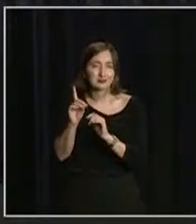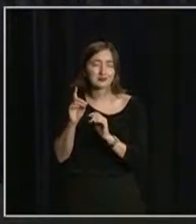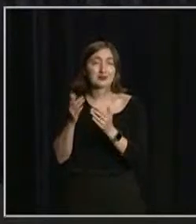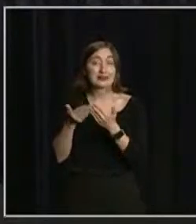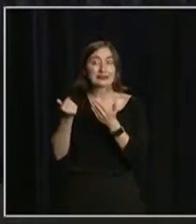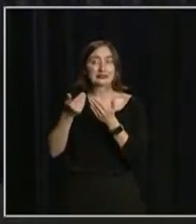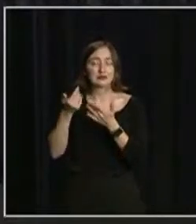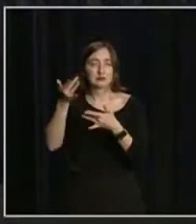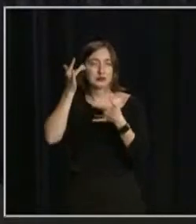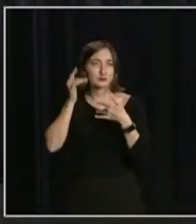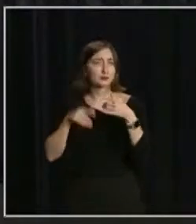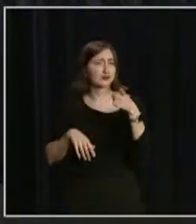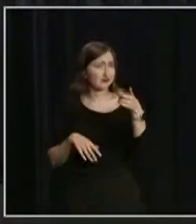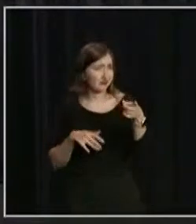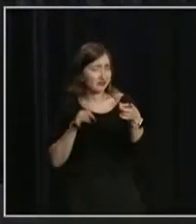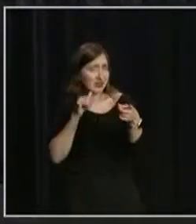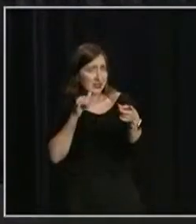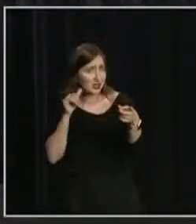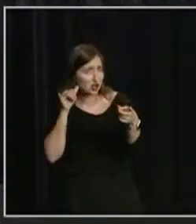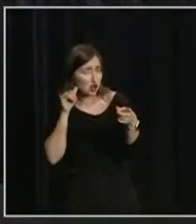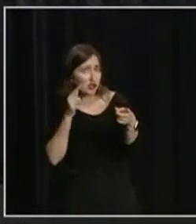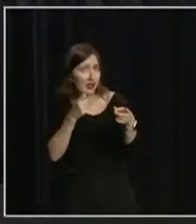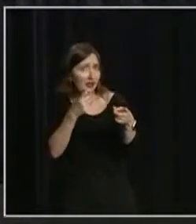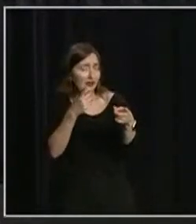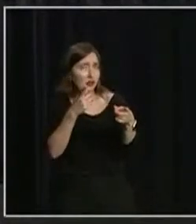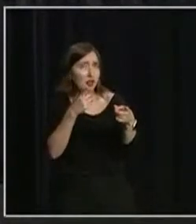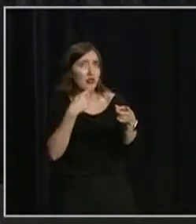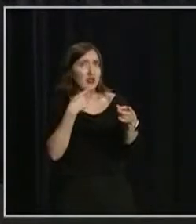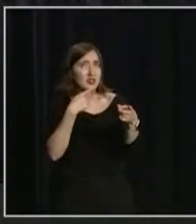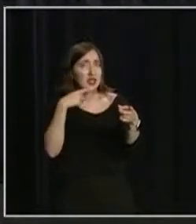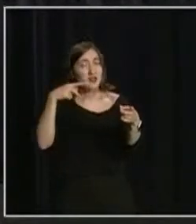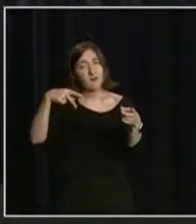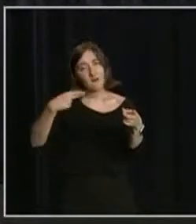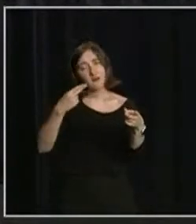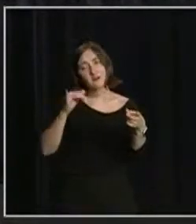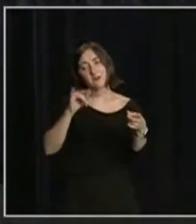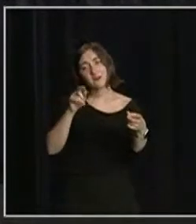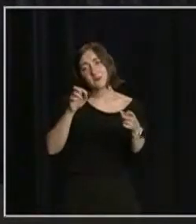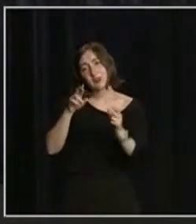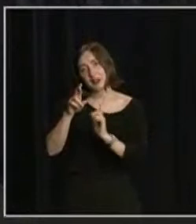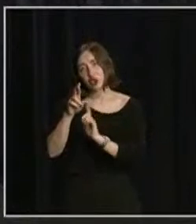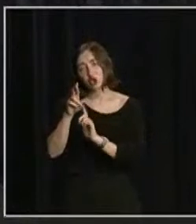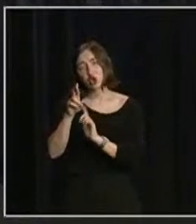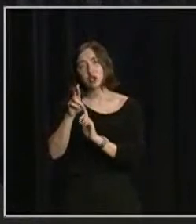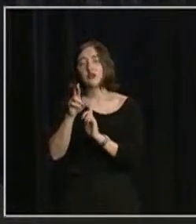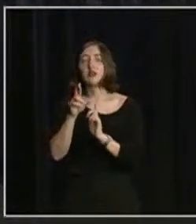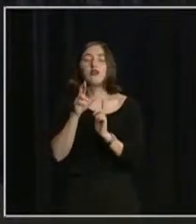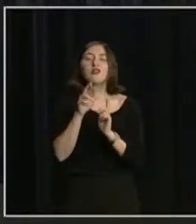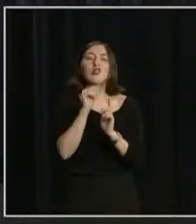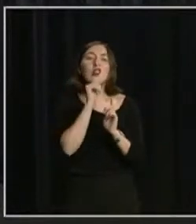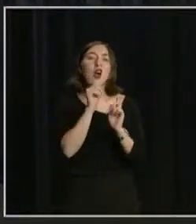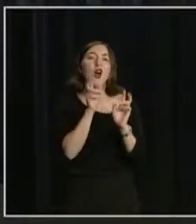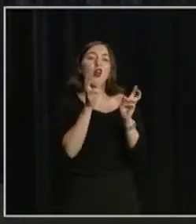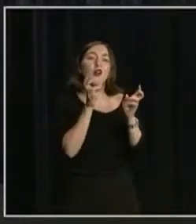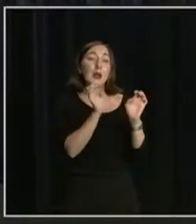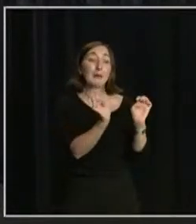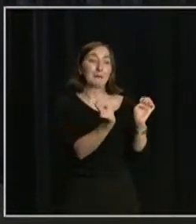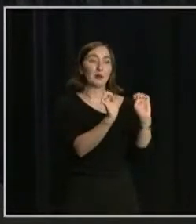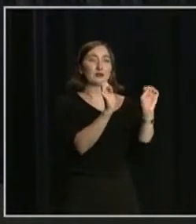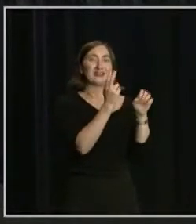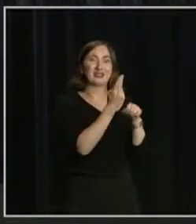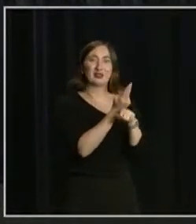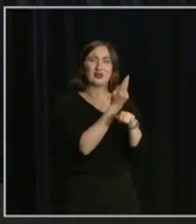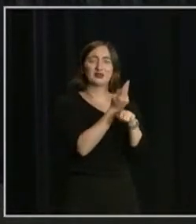Pfizer vaccine would no longer have the emergency use authorization, that it was just fully FDA approved. So since then, have you seen, we had a lot of people